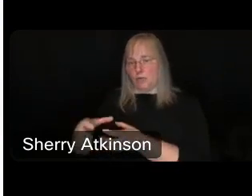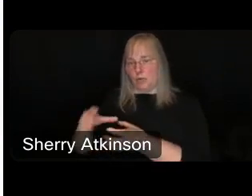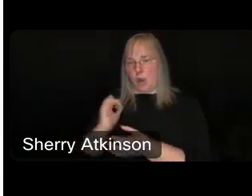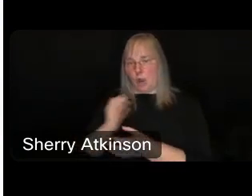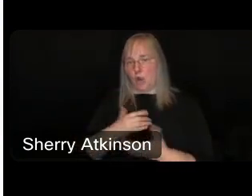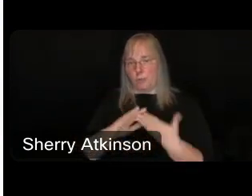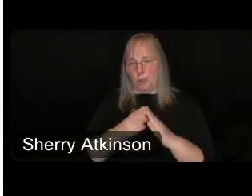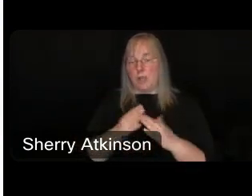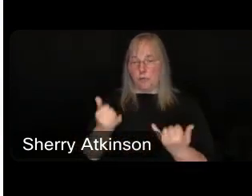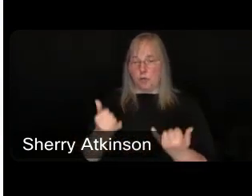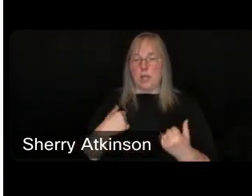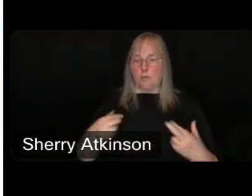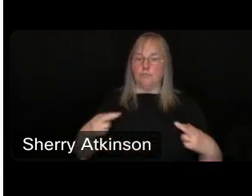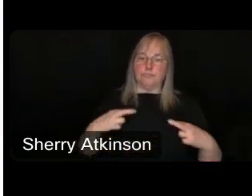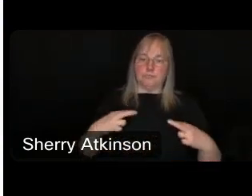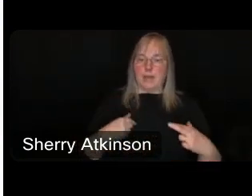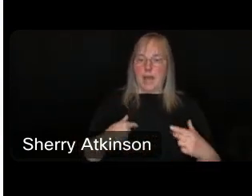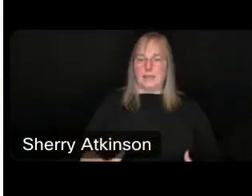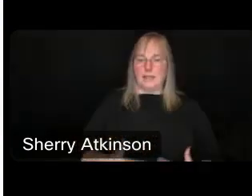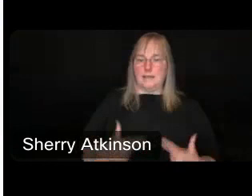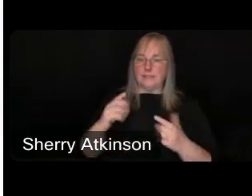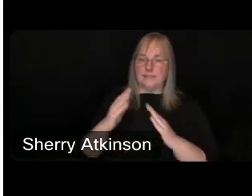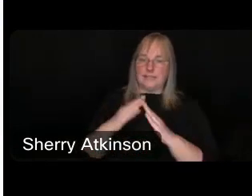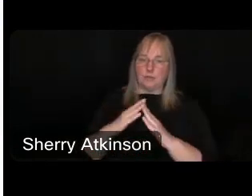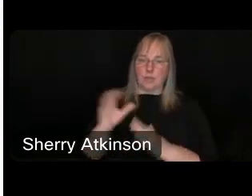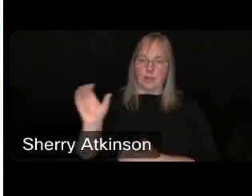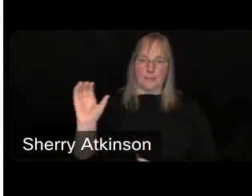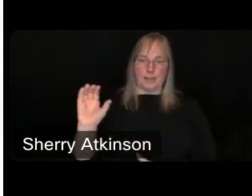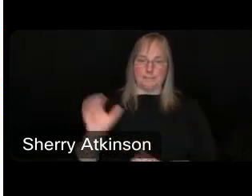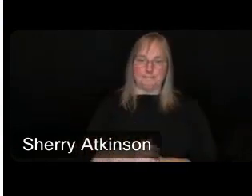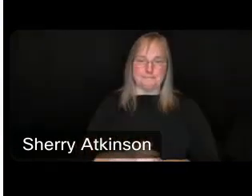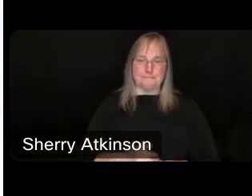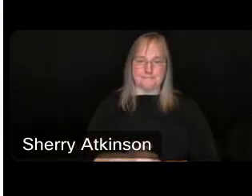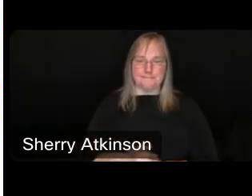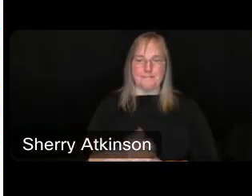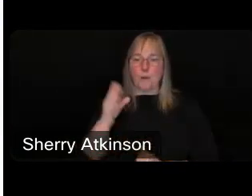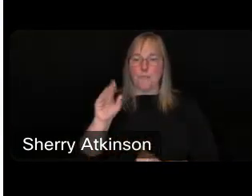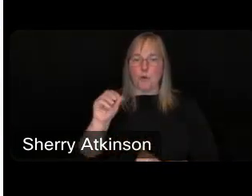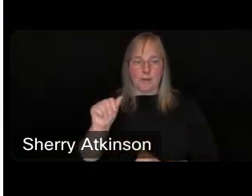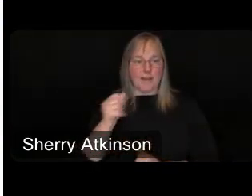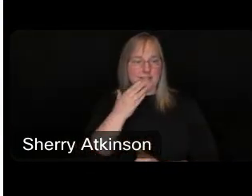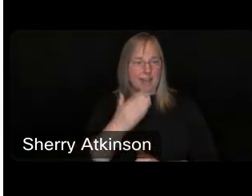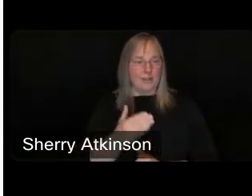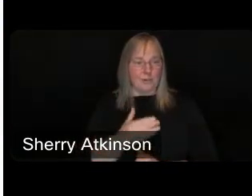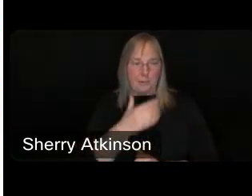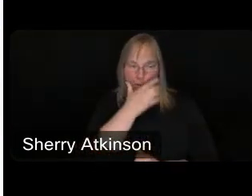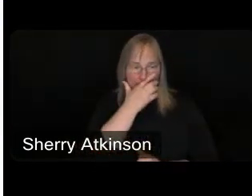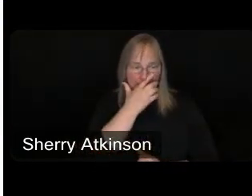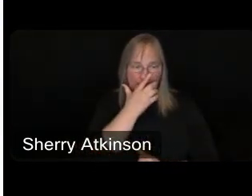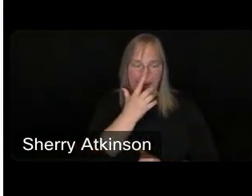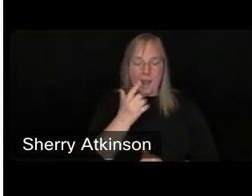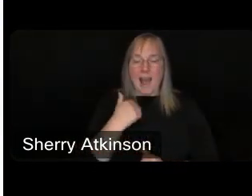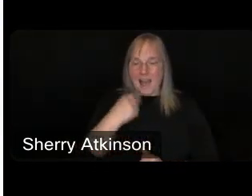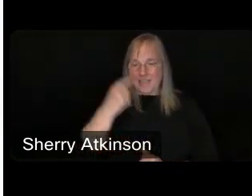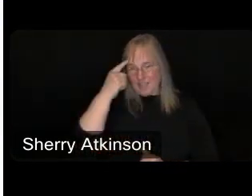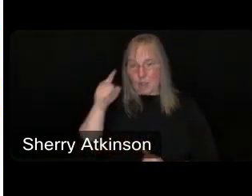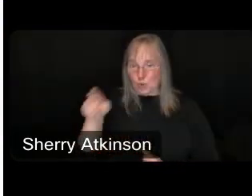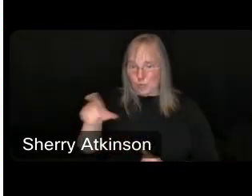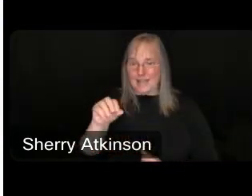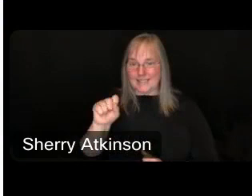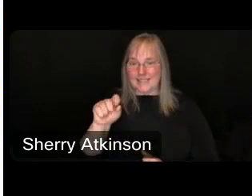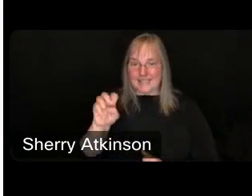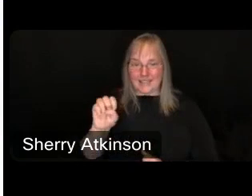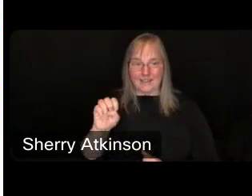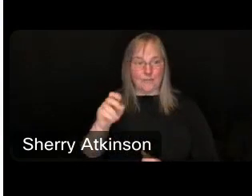retired and live in downtown Columbia. Yeah, Barbara, thank you for your leadership. I think you and Steve pointed